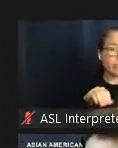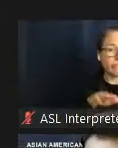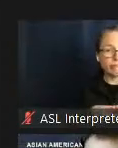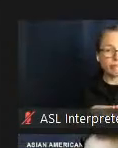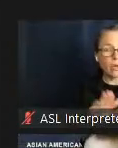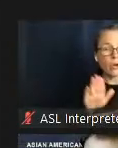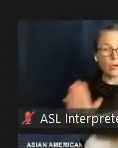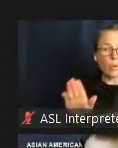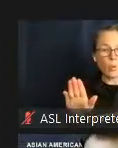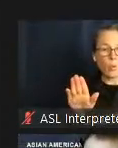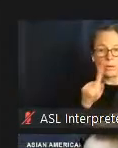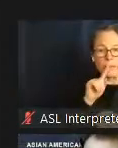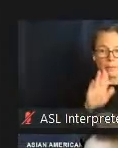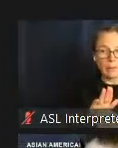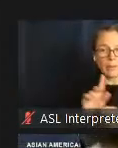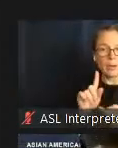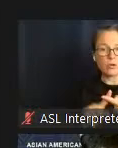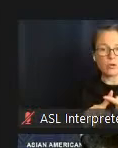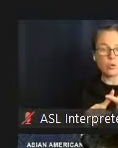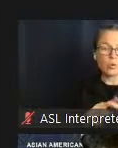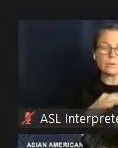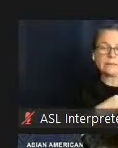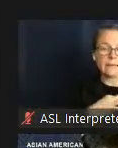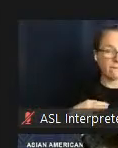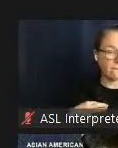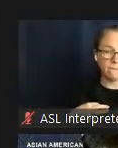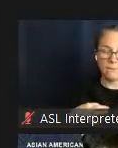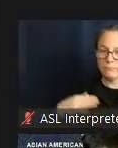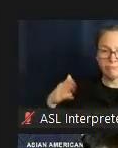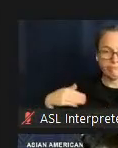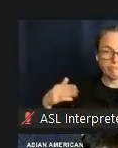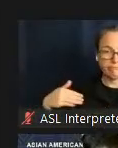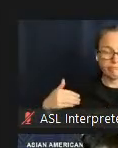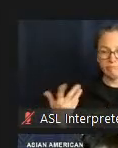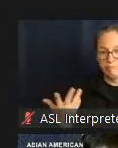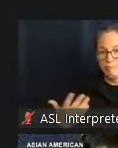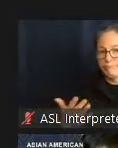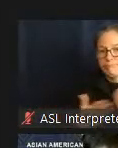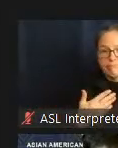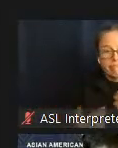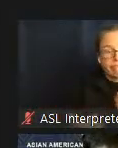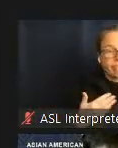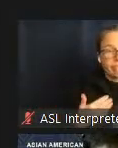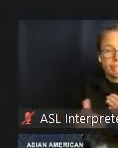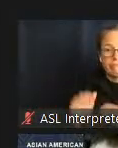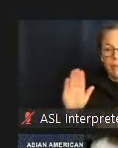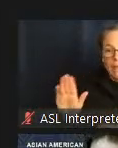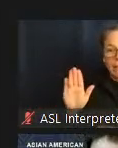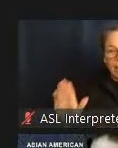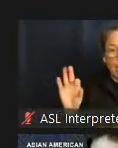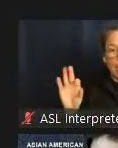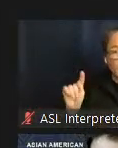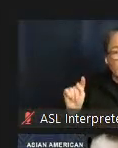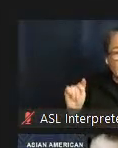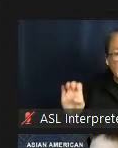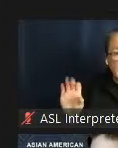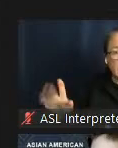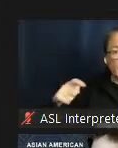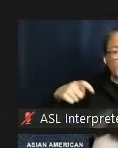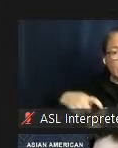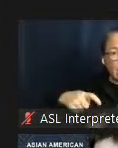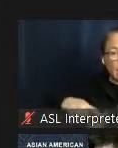are included in personnel, whether it's a fraction of somebody's time who is working on